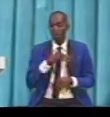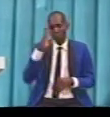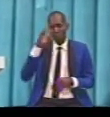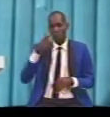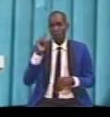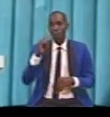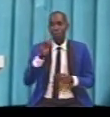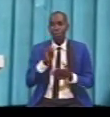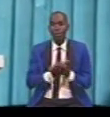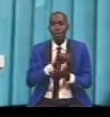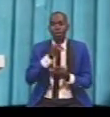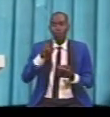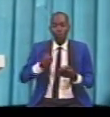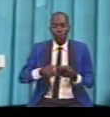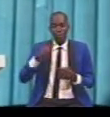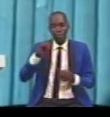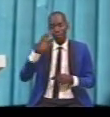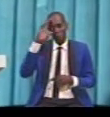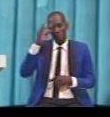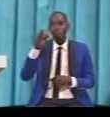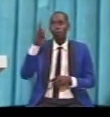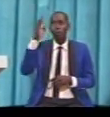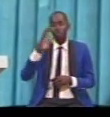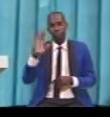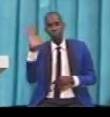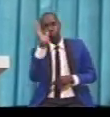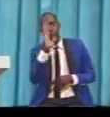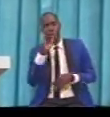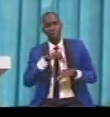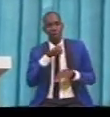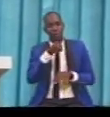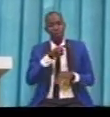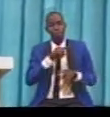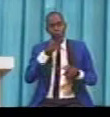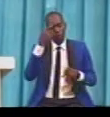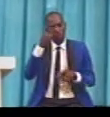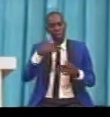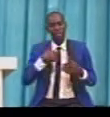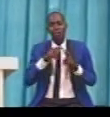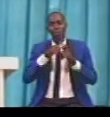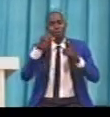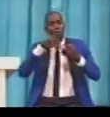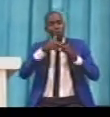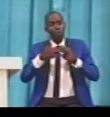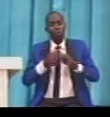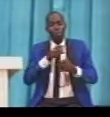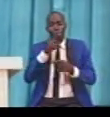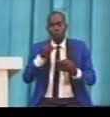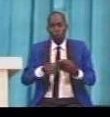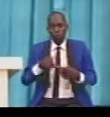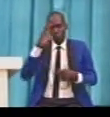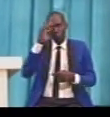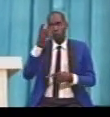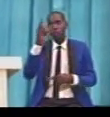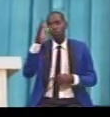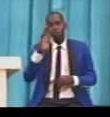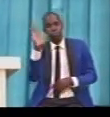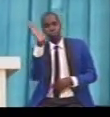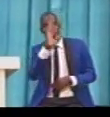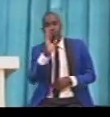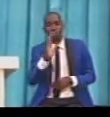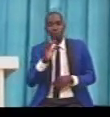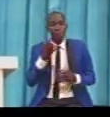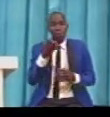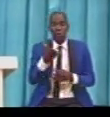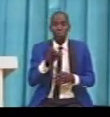had had a very grievous, terrible, great problem. But as he waved at him, no prayer, no touch, no